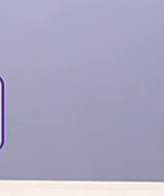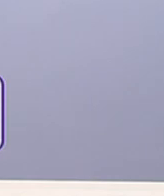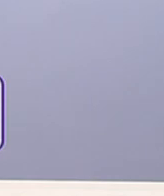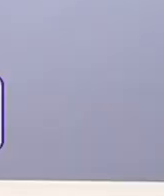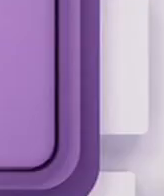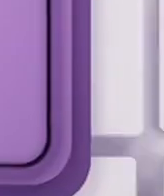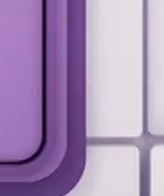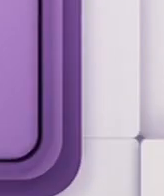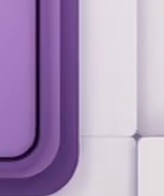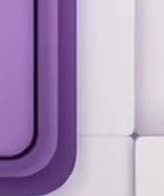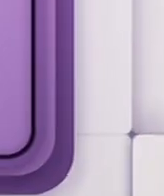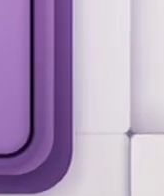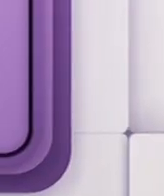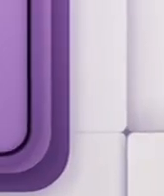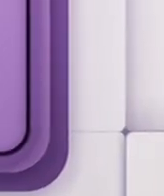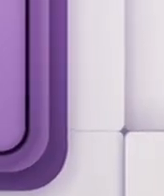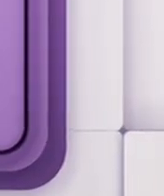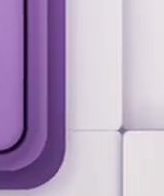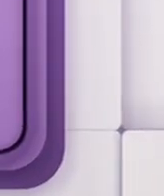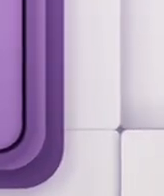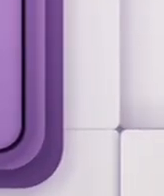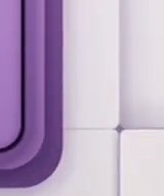task.